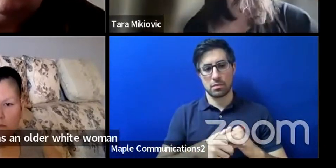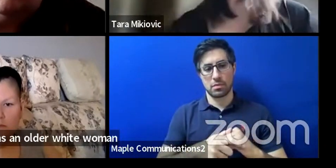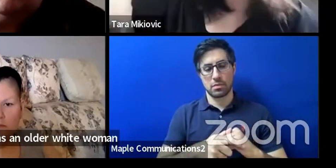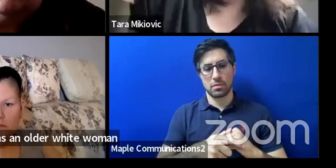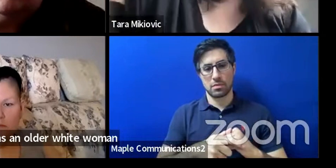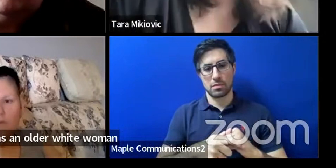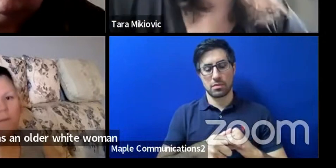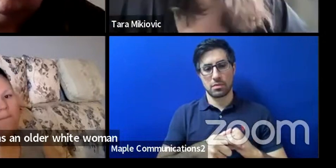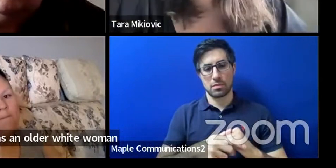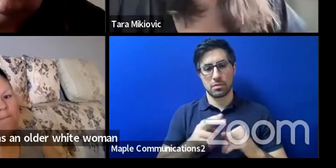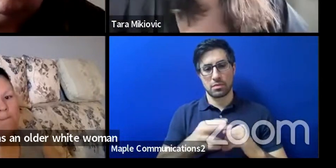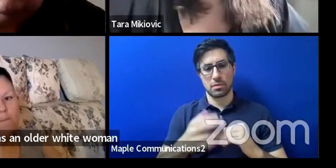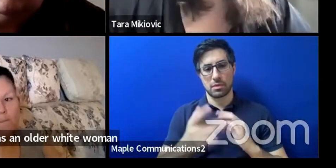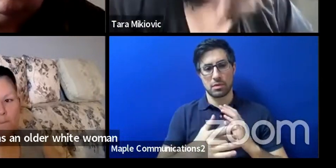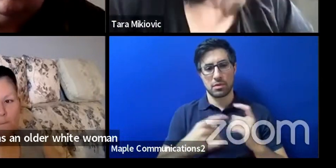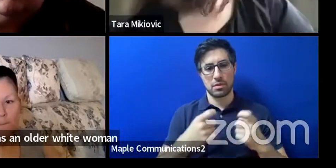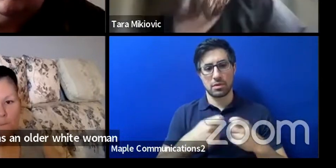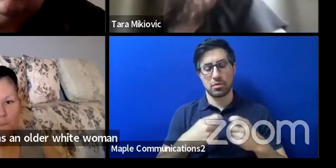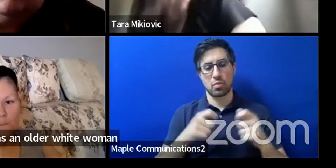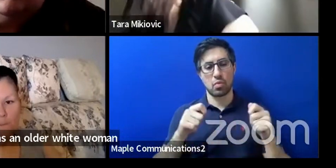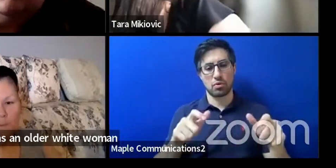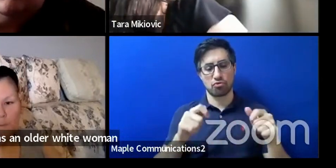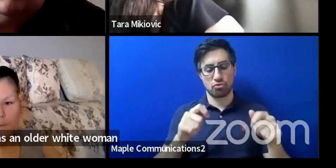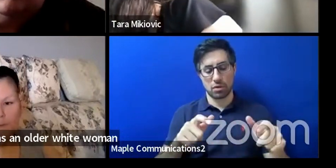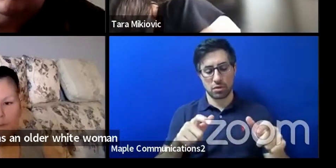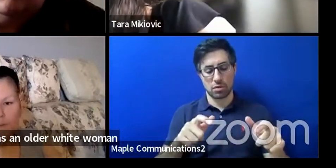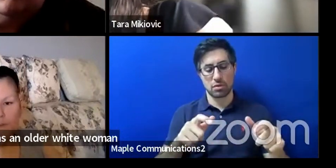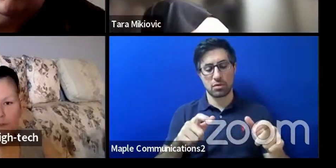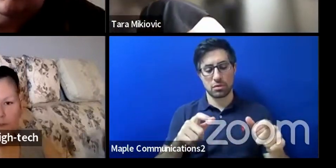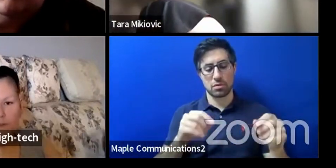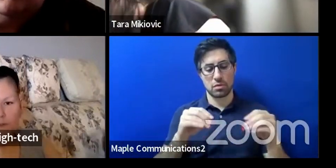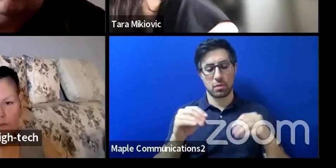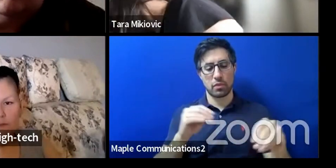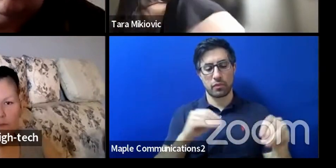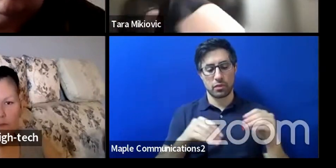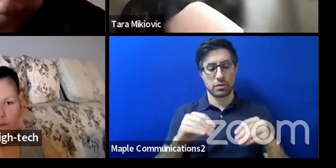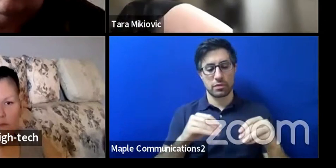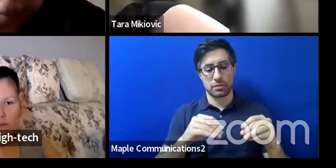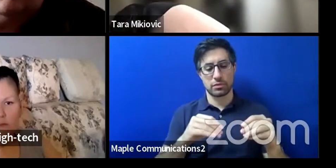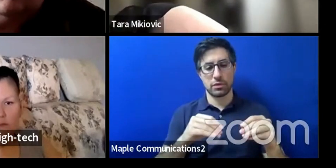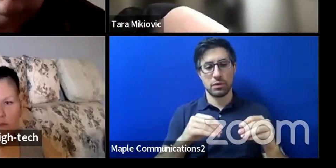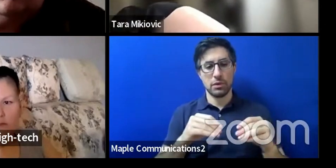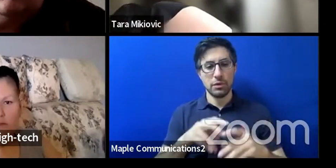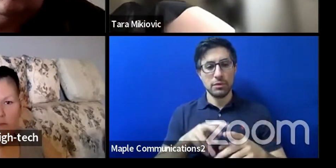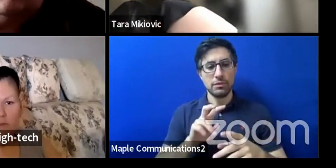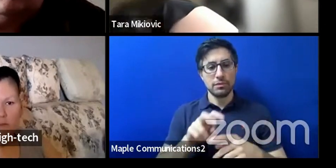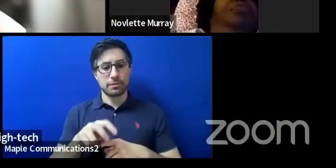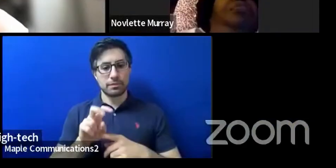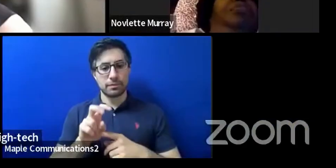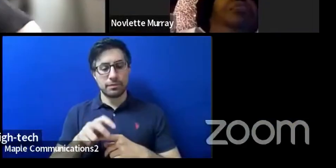high-tech electric wheelchair that moves occasionally, rocking back and